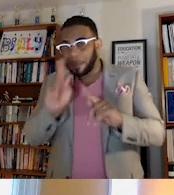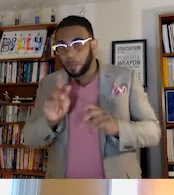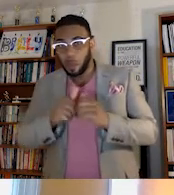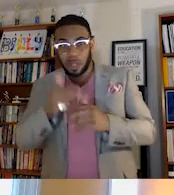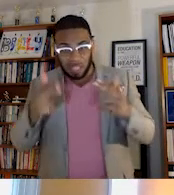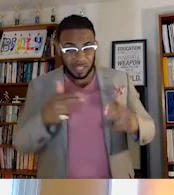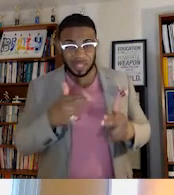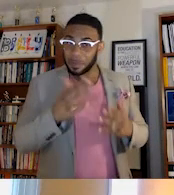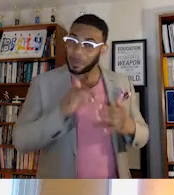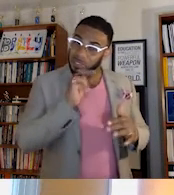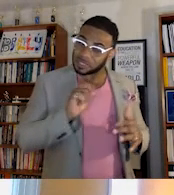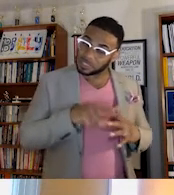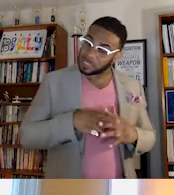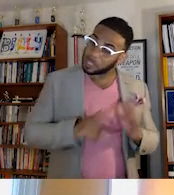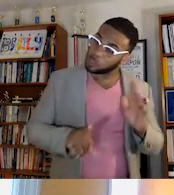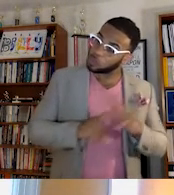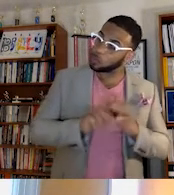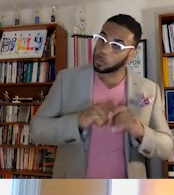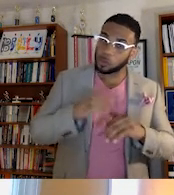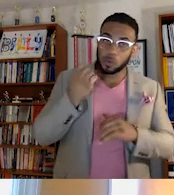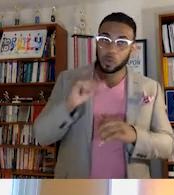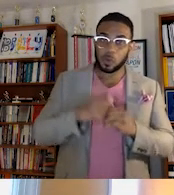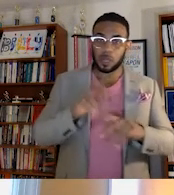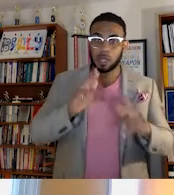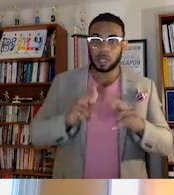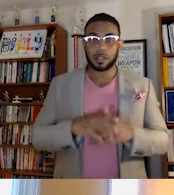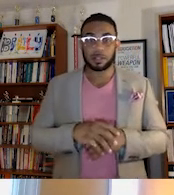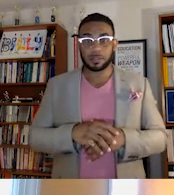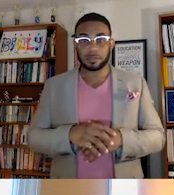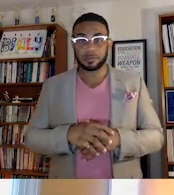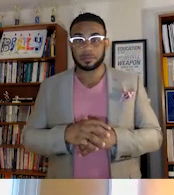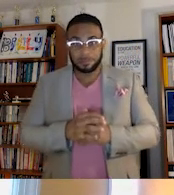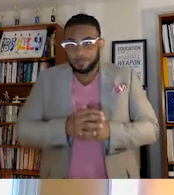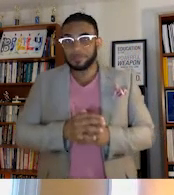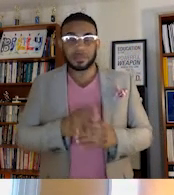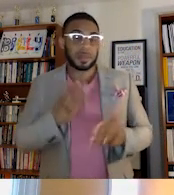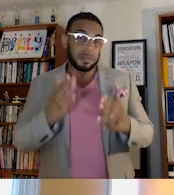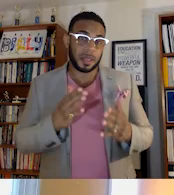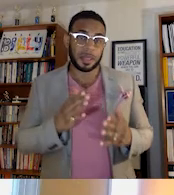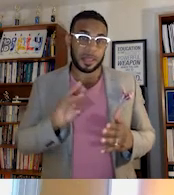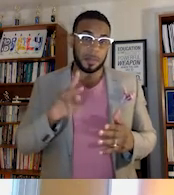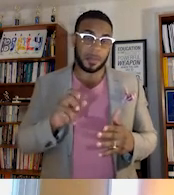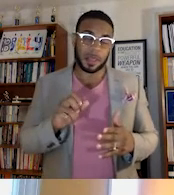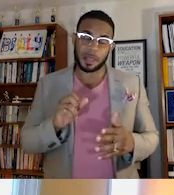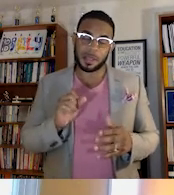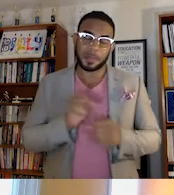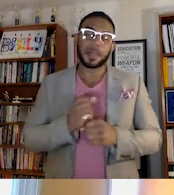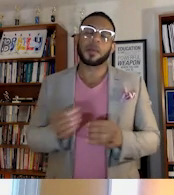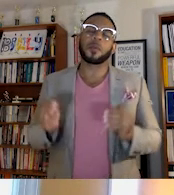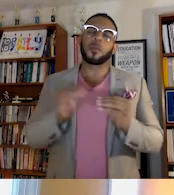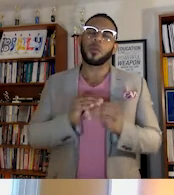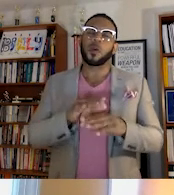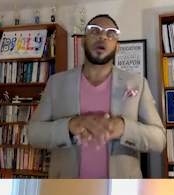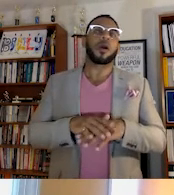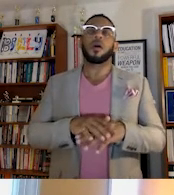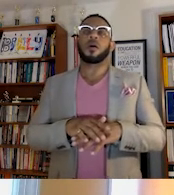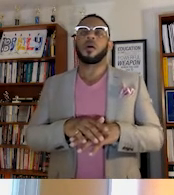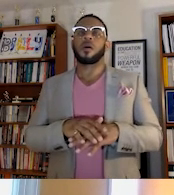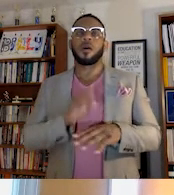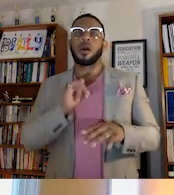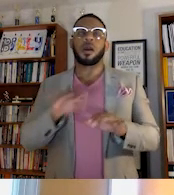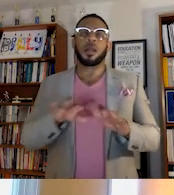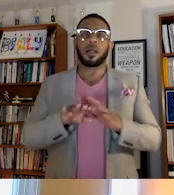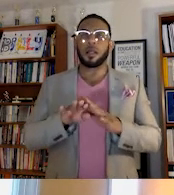with guns? Maybe we should start showing up to protests with guns, Maybe. It might make them more cautious in how